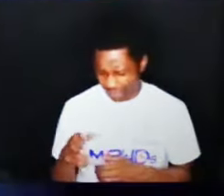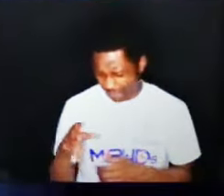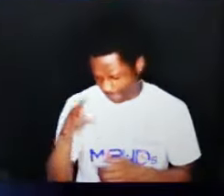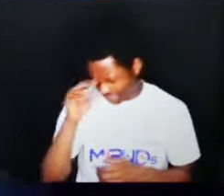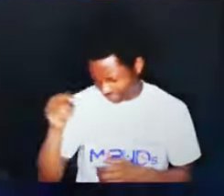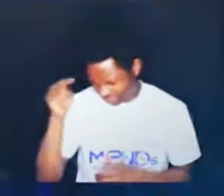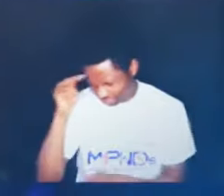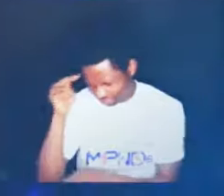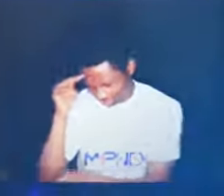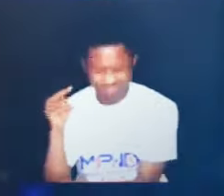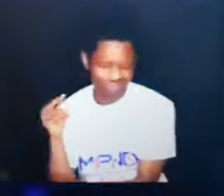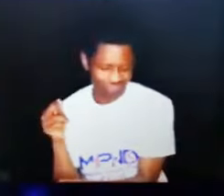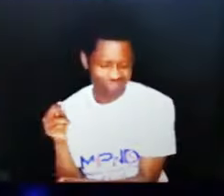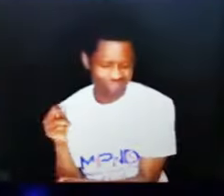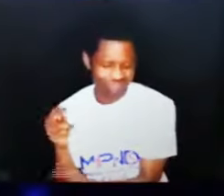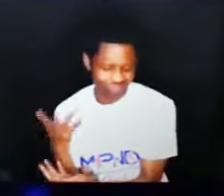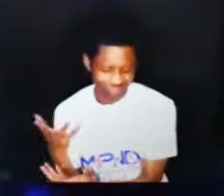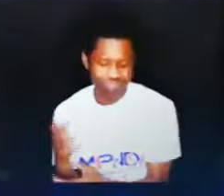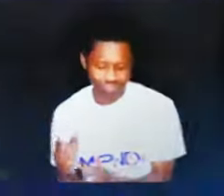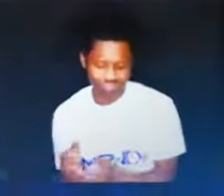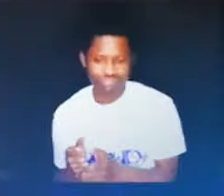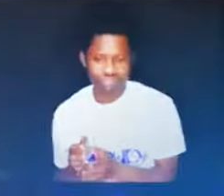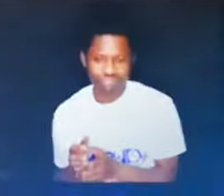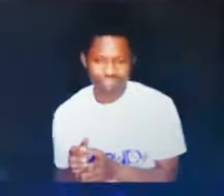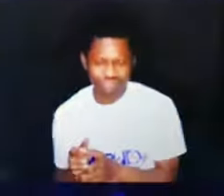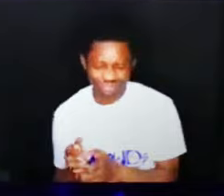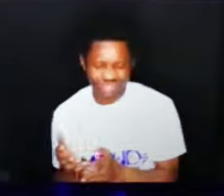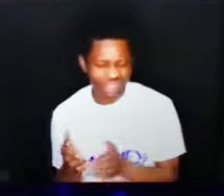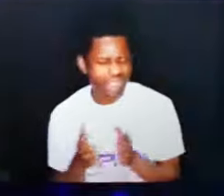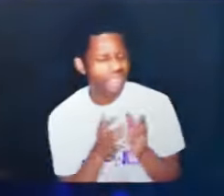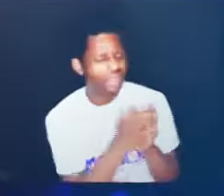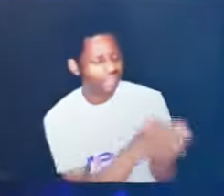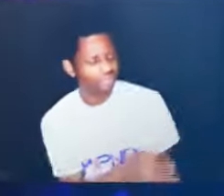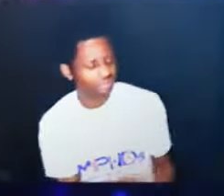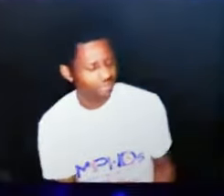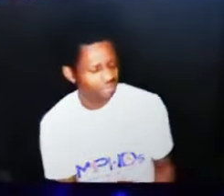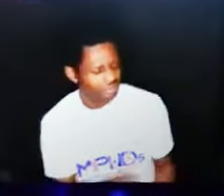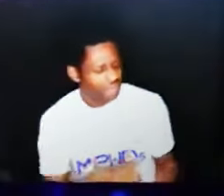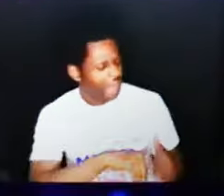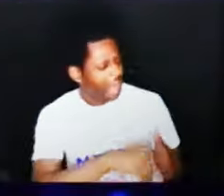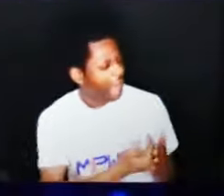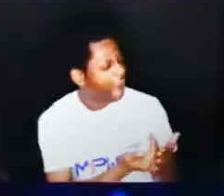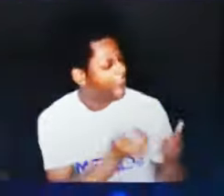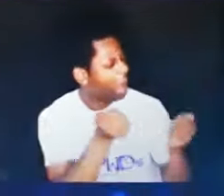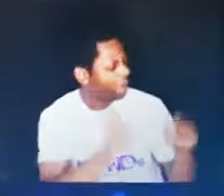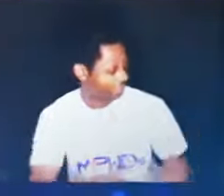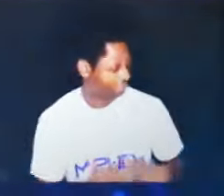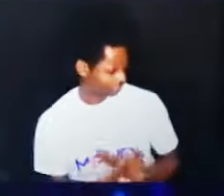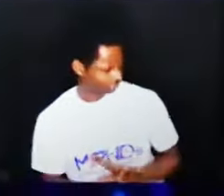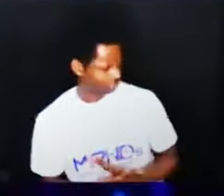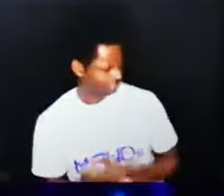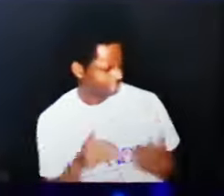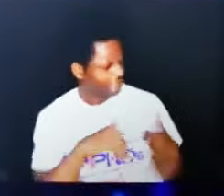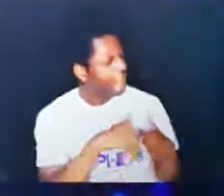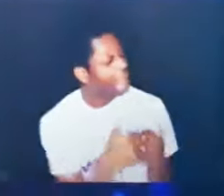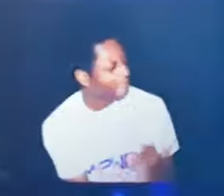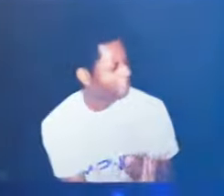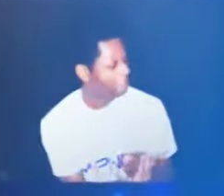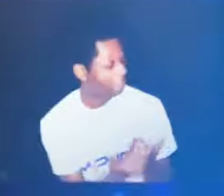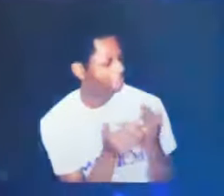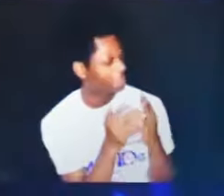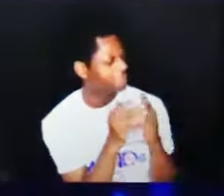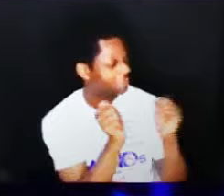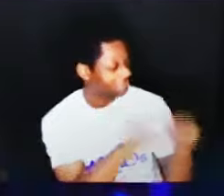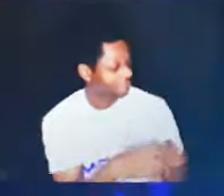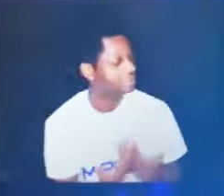Nicodemus's earnest desire. How can this be? Nicodemus asks. Now Nicodemus is really